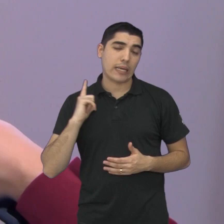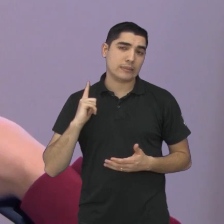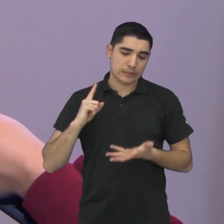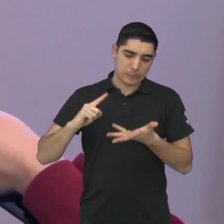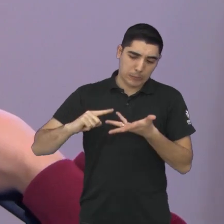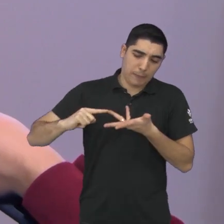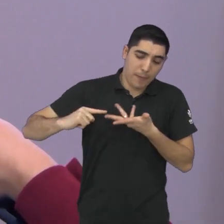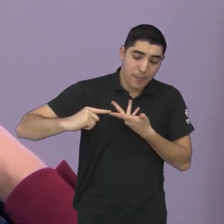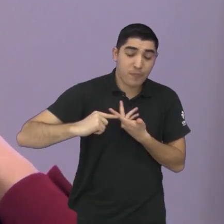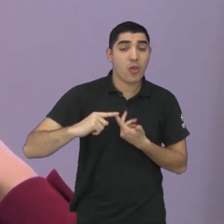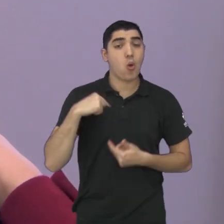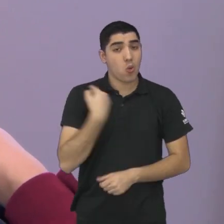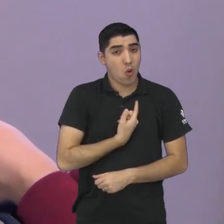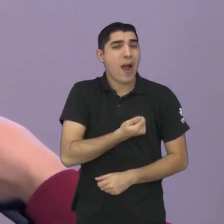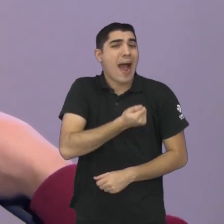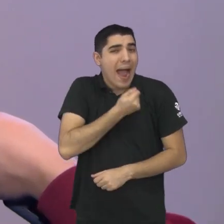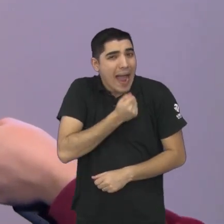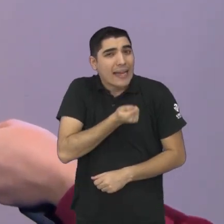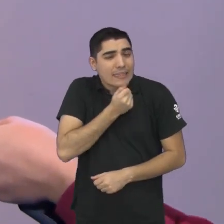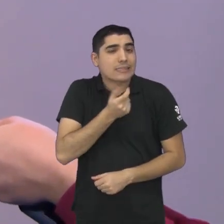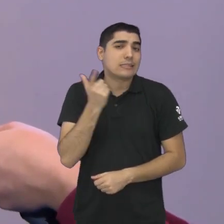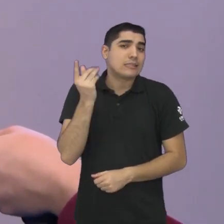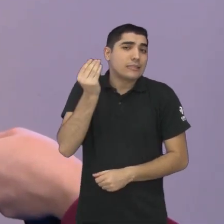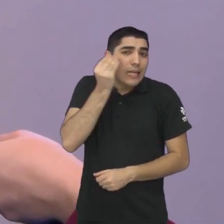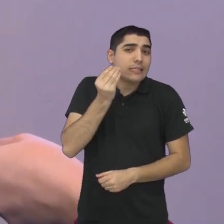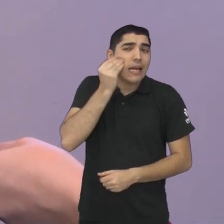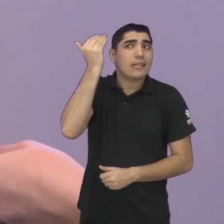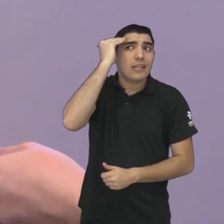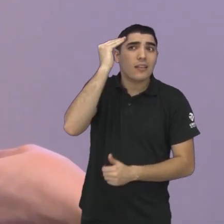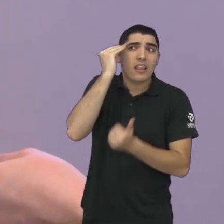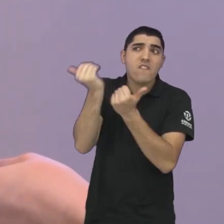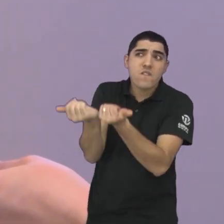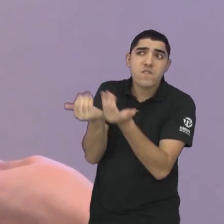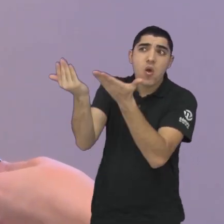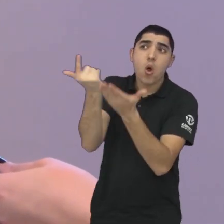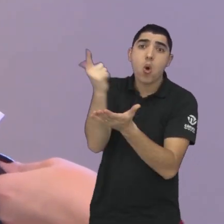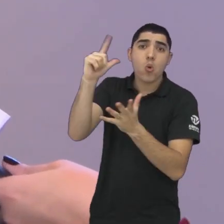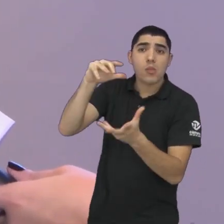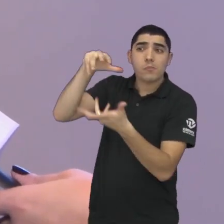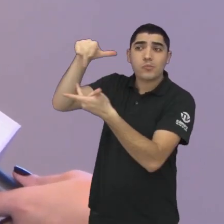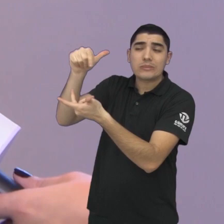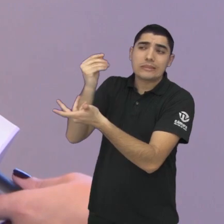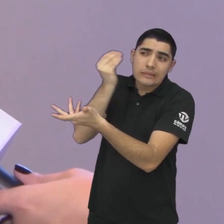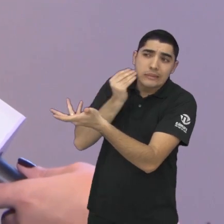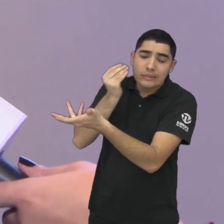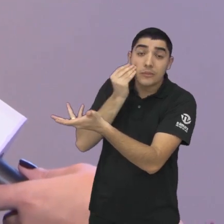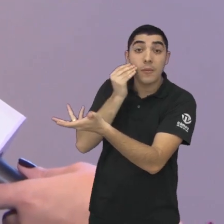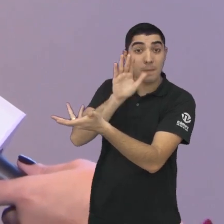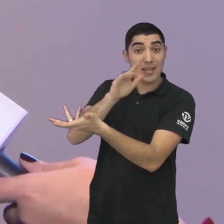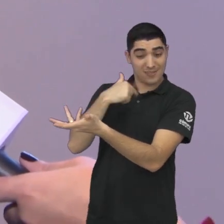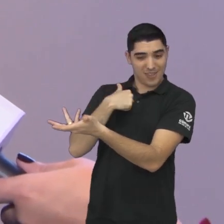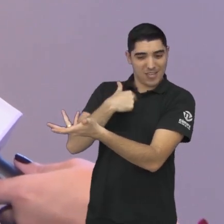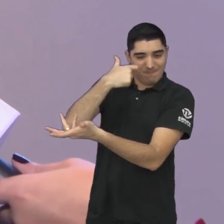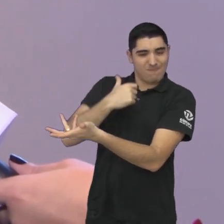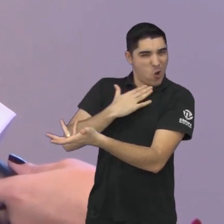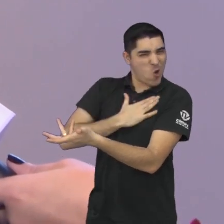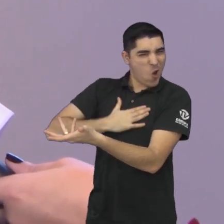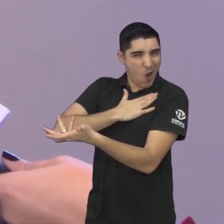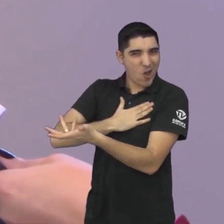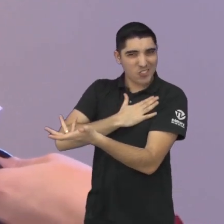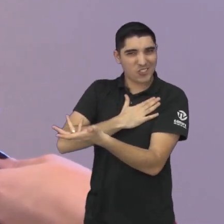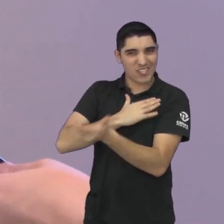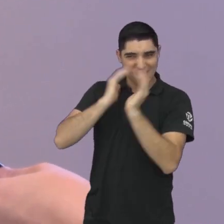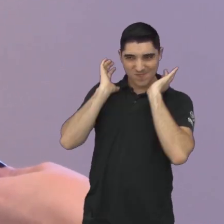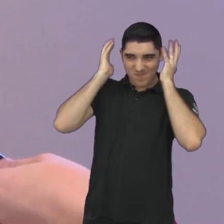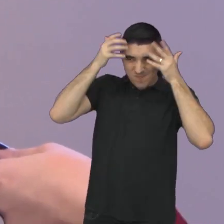One of the things is that we are still trying to figure out what's out there. And so one